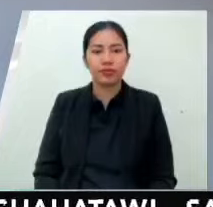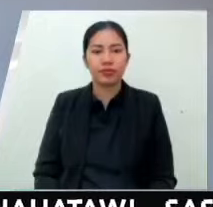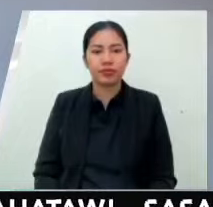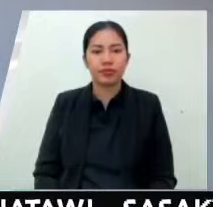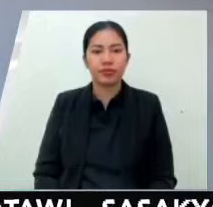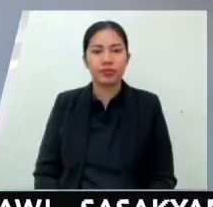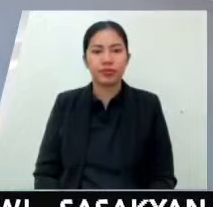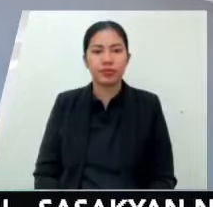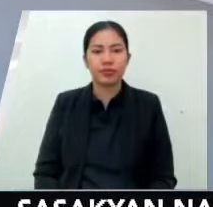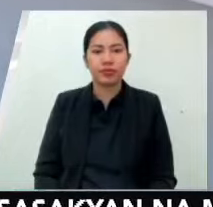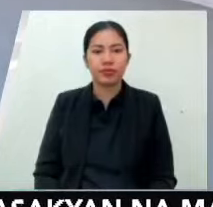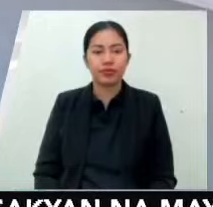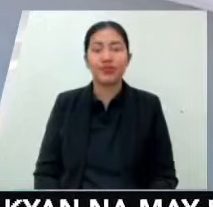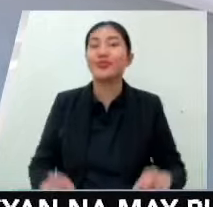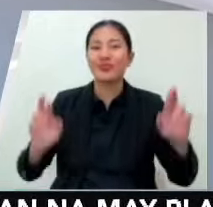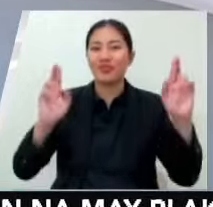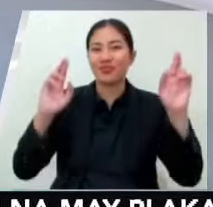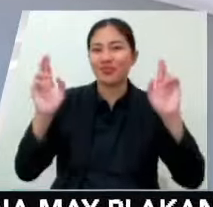get